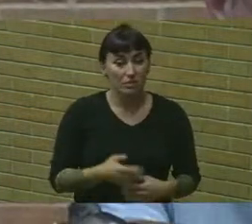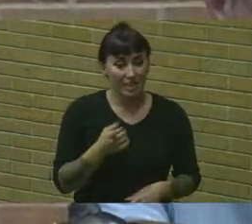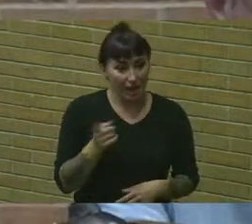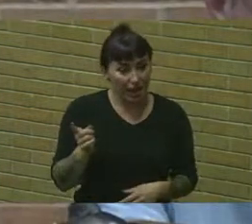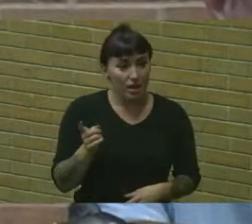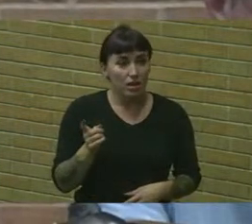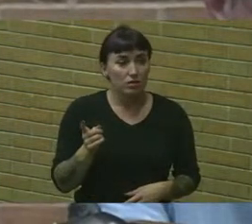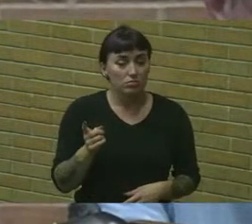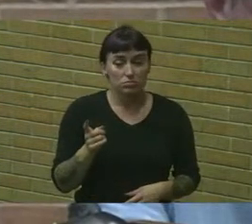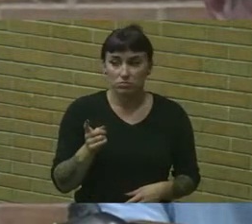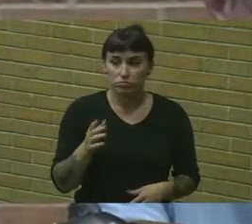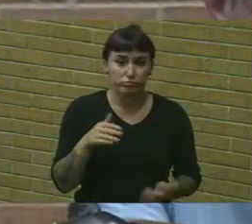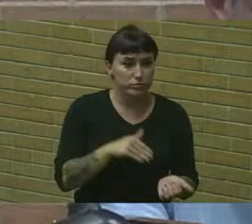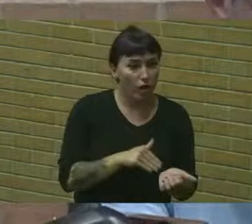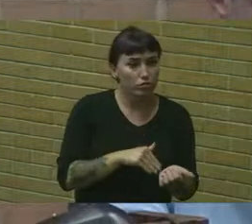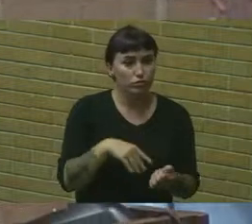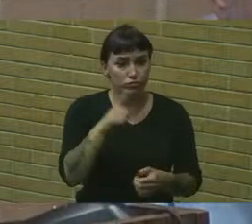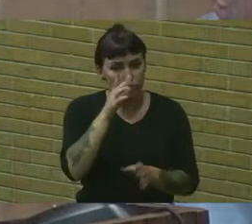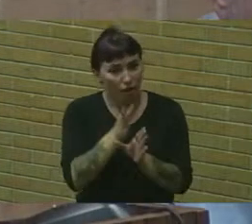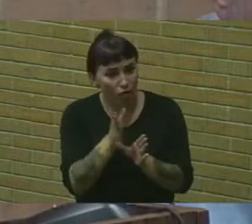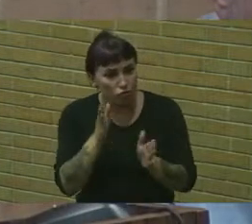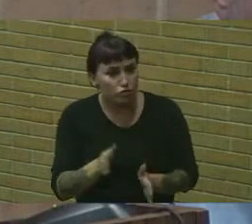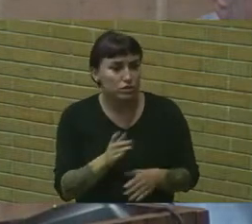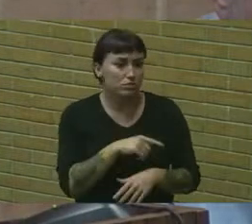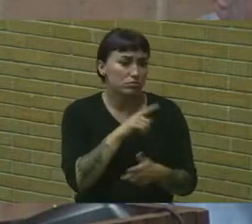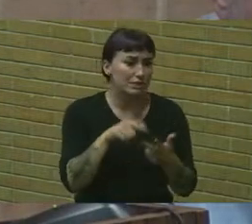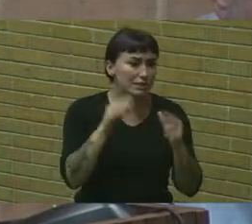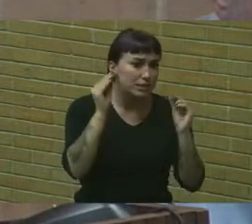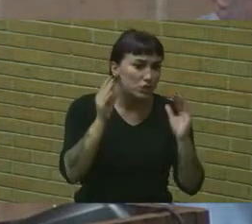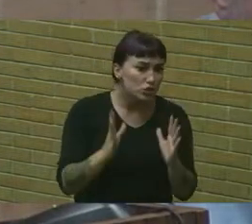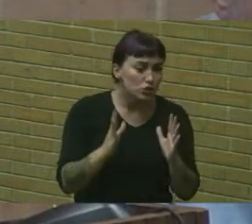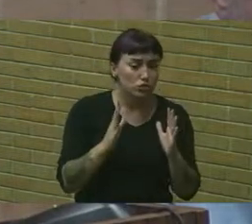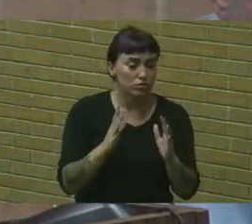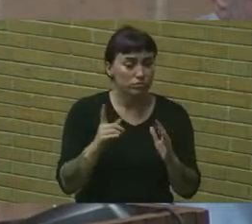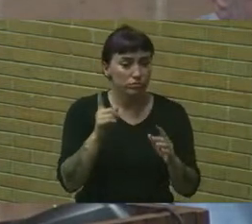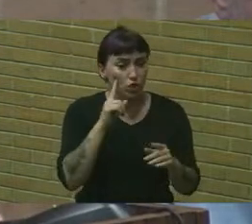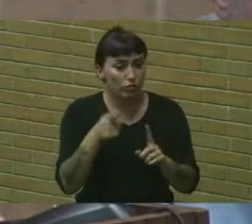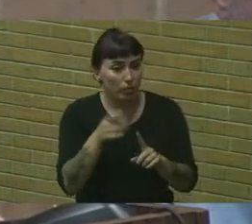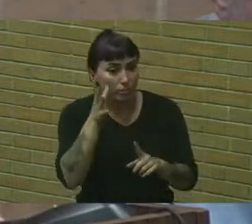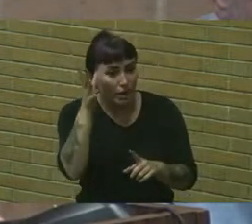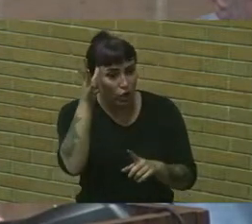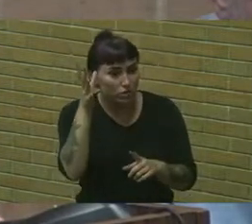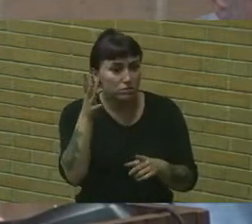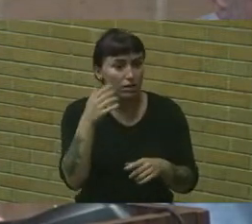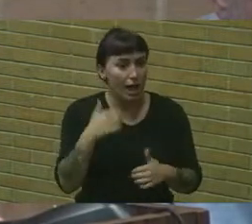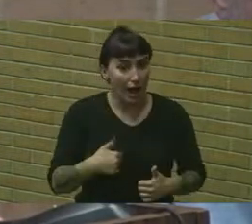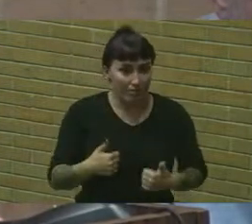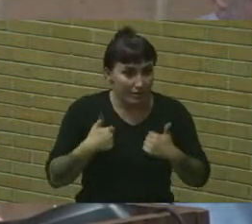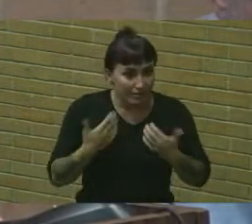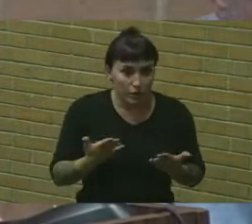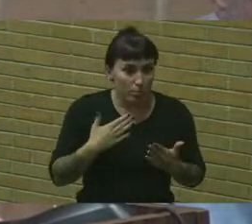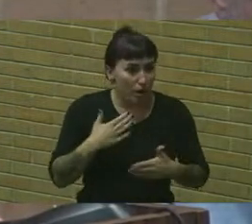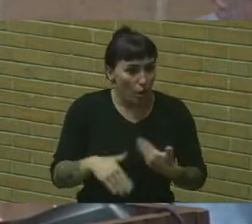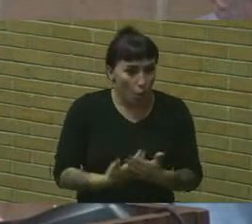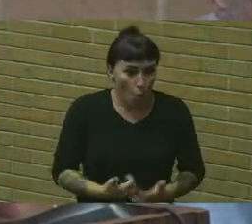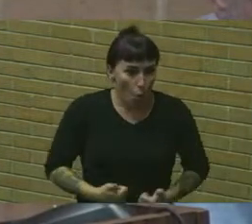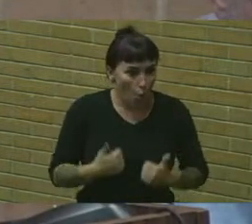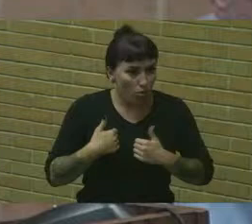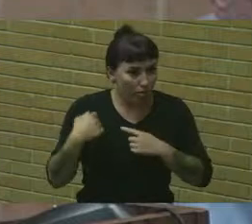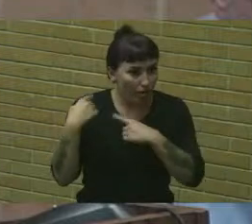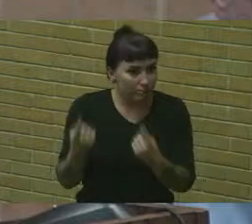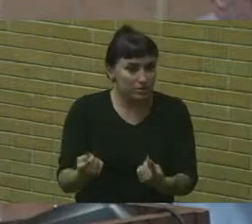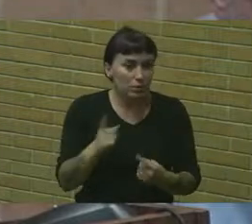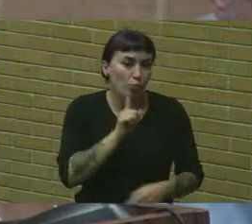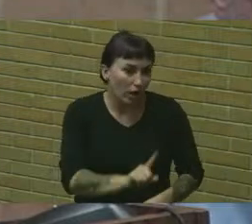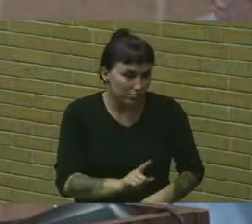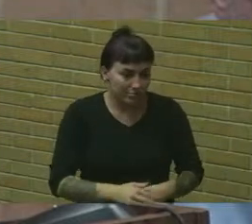were a doctor, psychologist, a teacher. I've heard from parents. I've lived here my whole life since I was 1